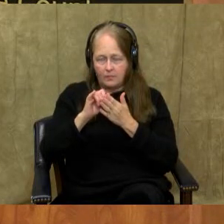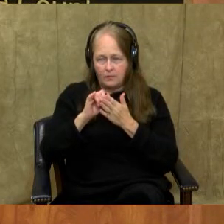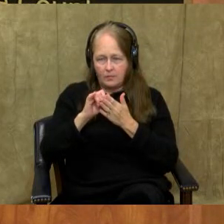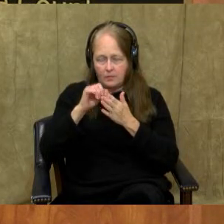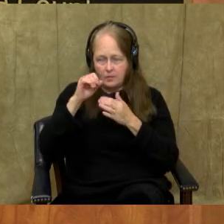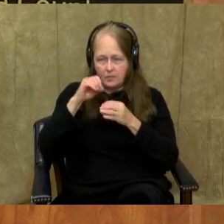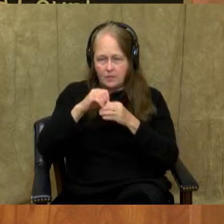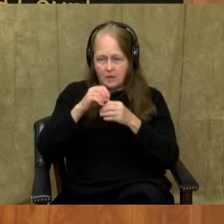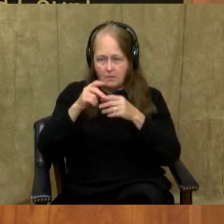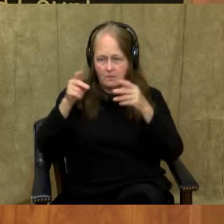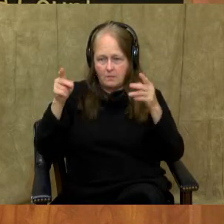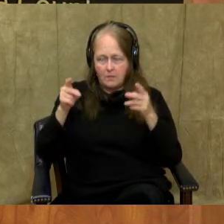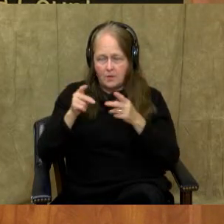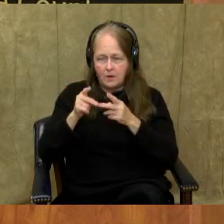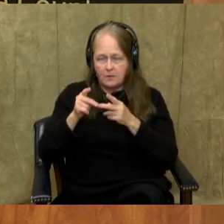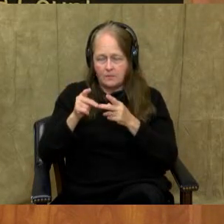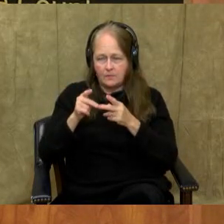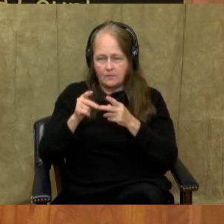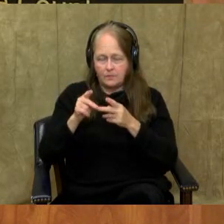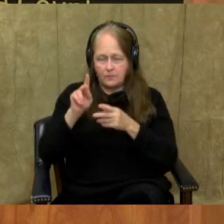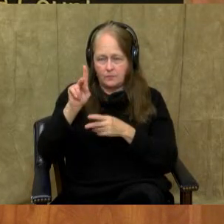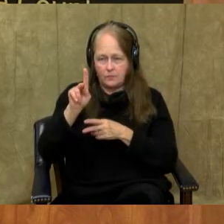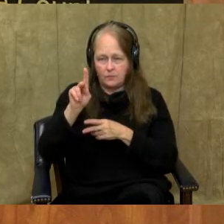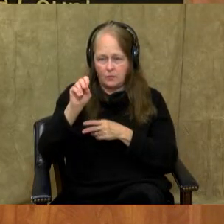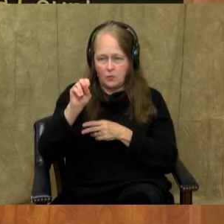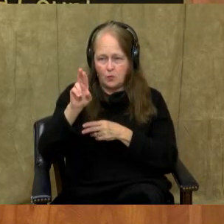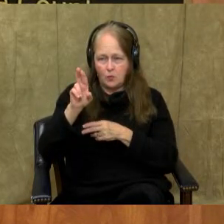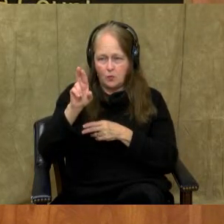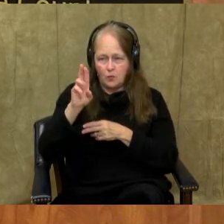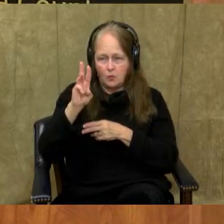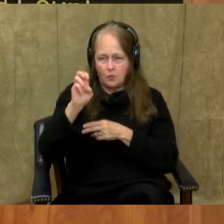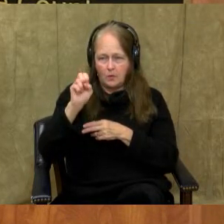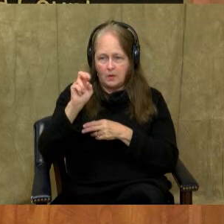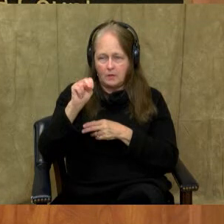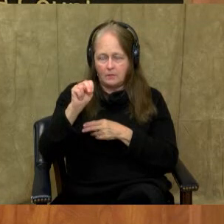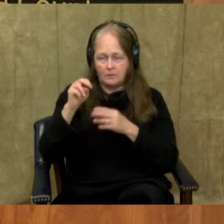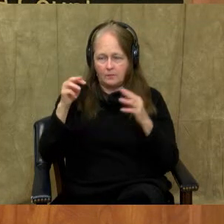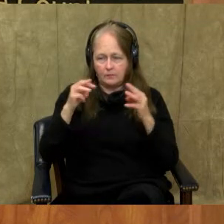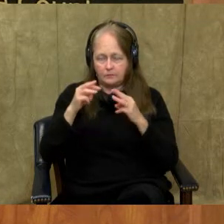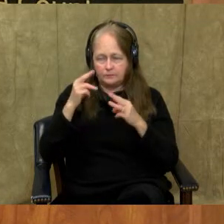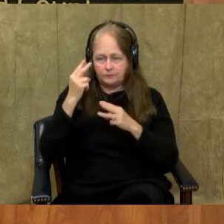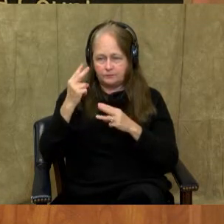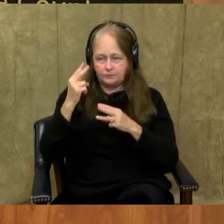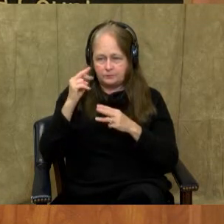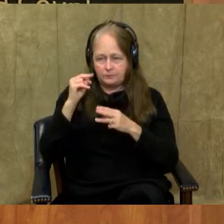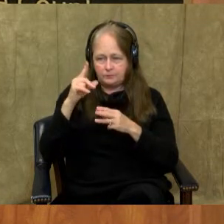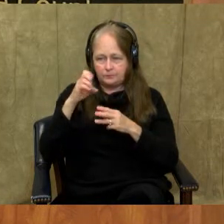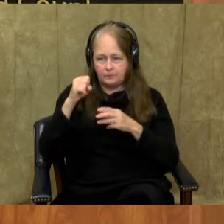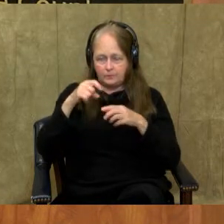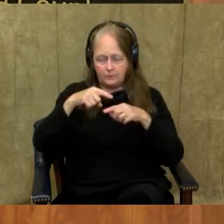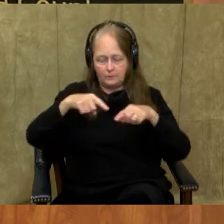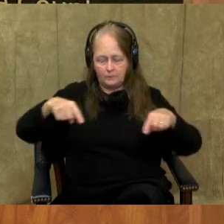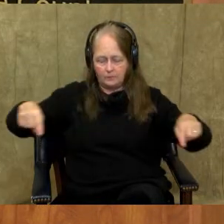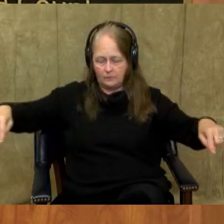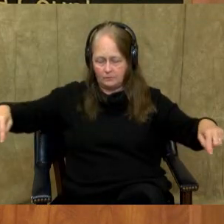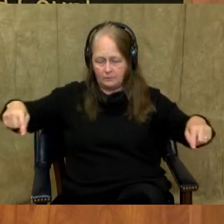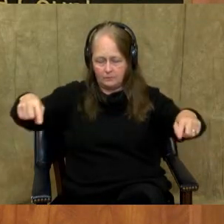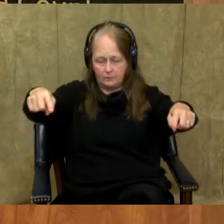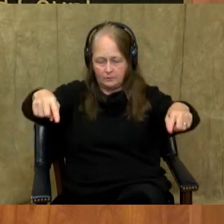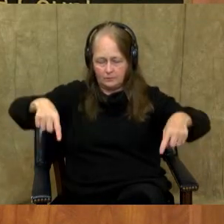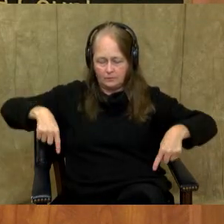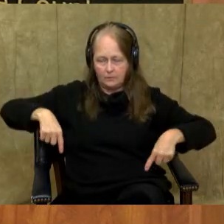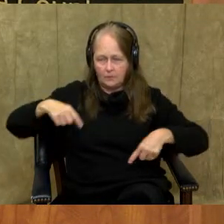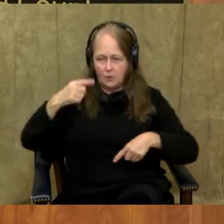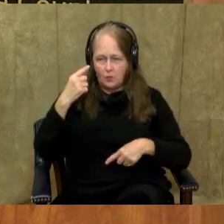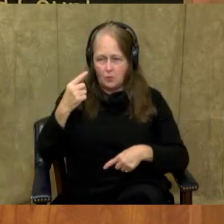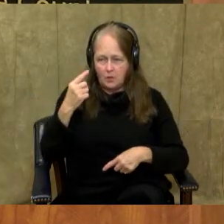in place at the end of the Korean War in 1953. It's about 2.5 miles wide. They created a buffer zone about